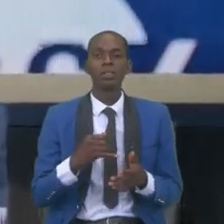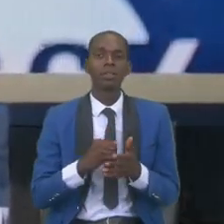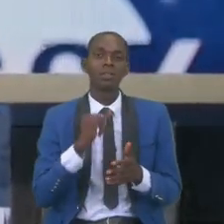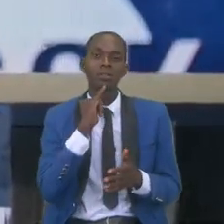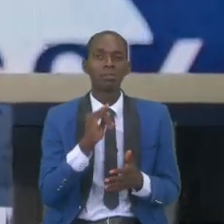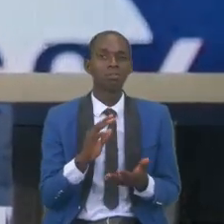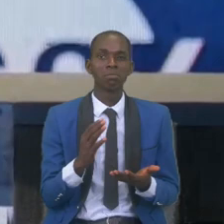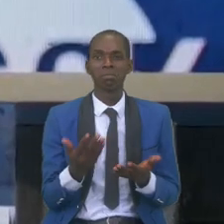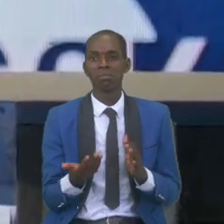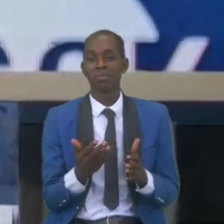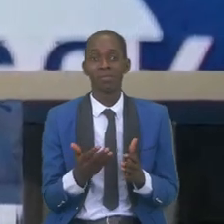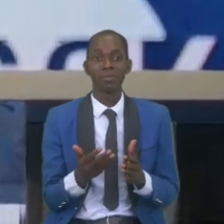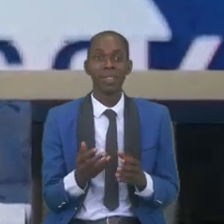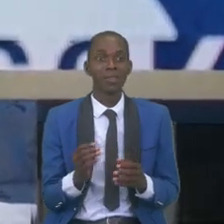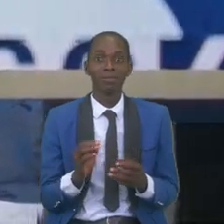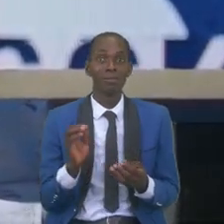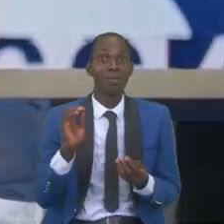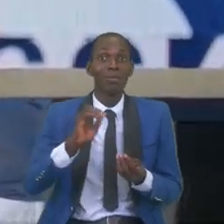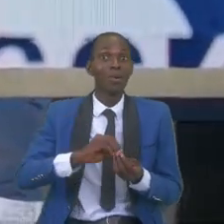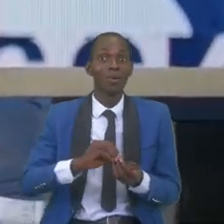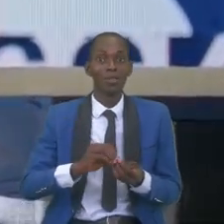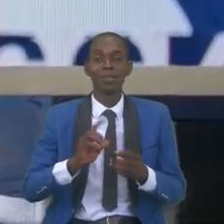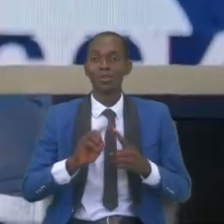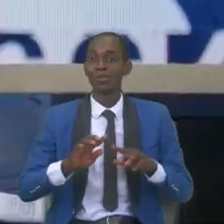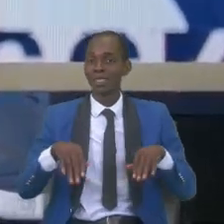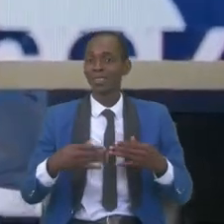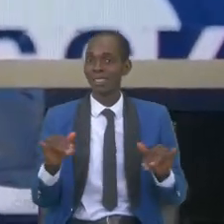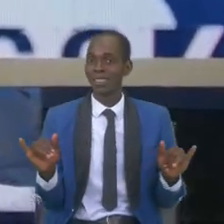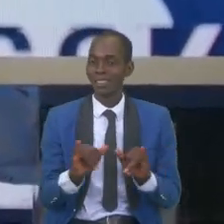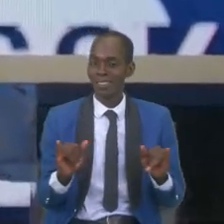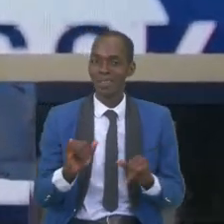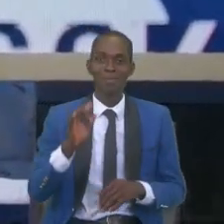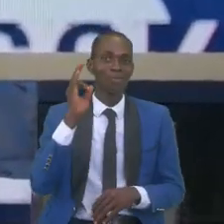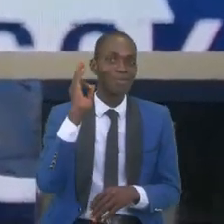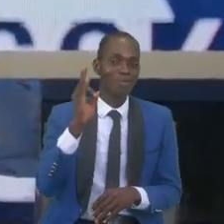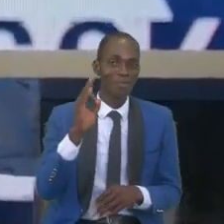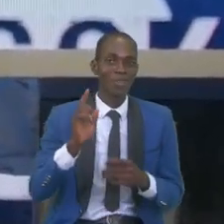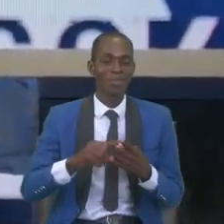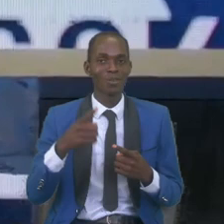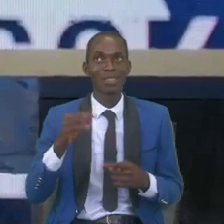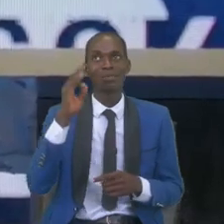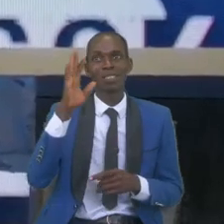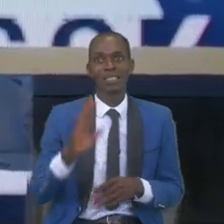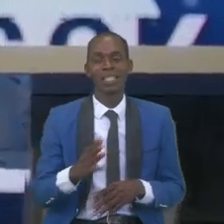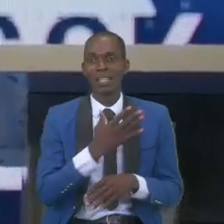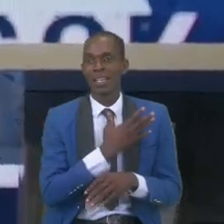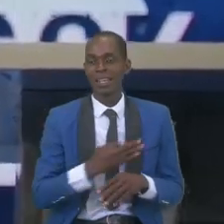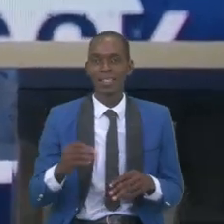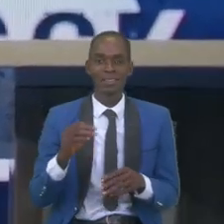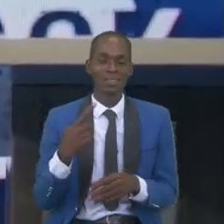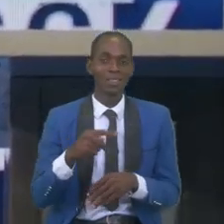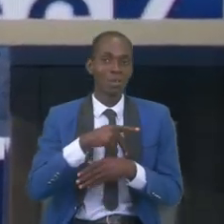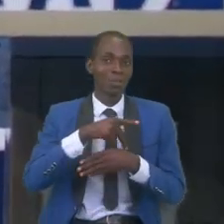little bit taxing to give the same message to the ministers and professionals. But I'm believing that